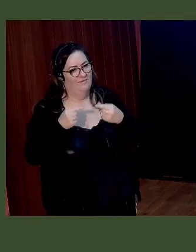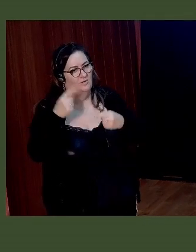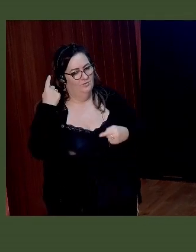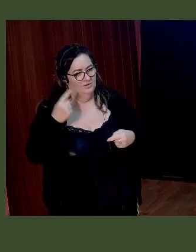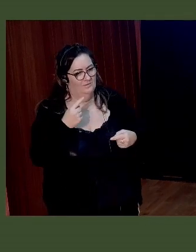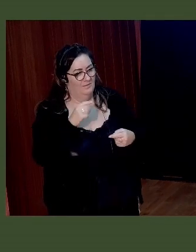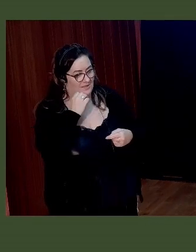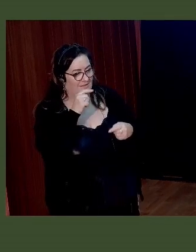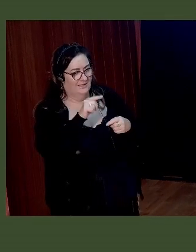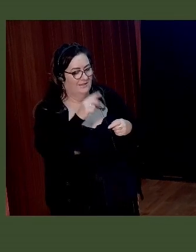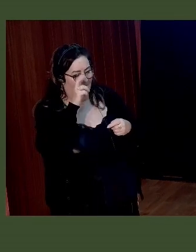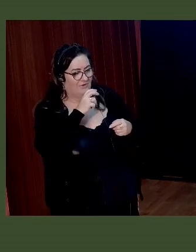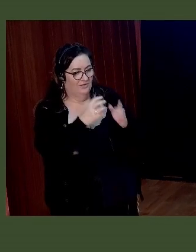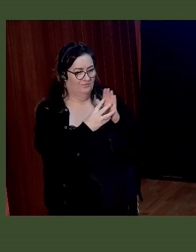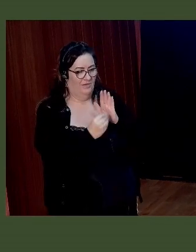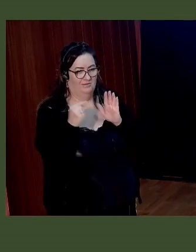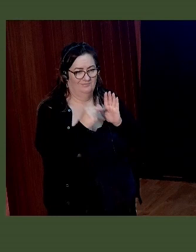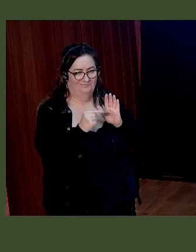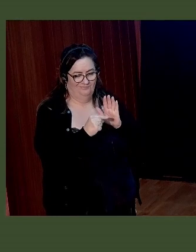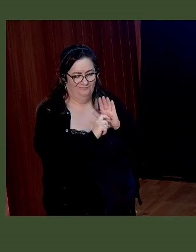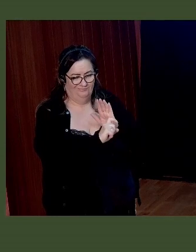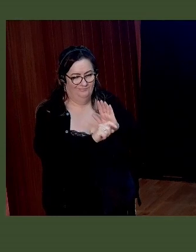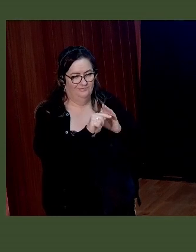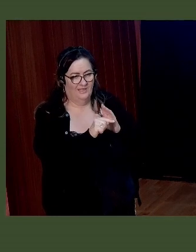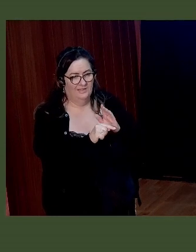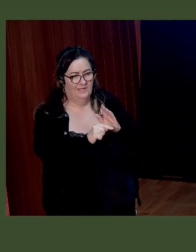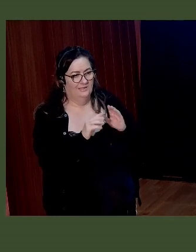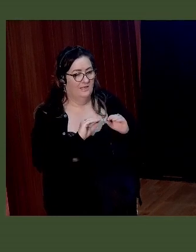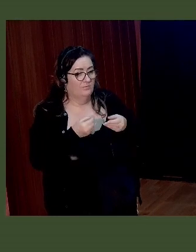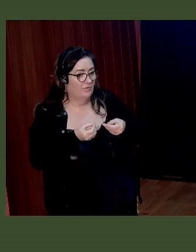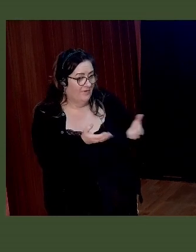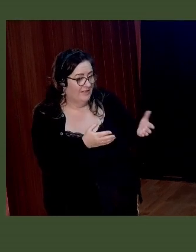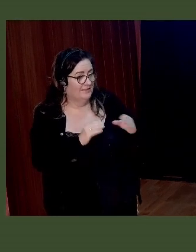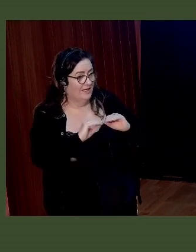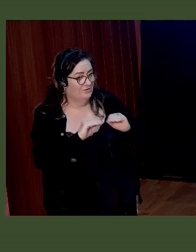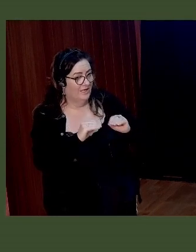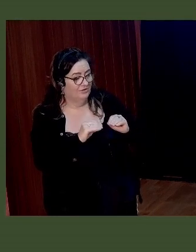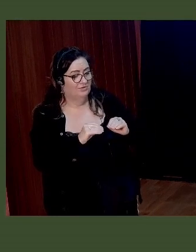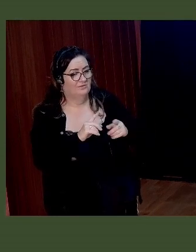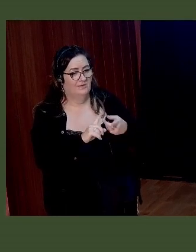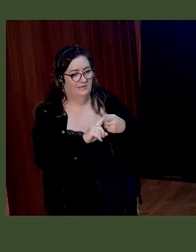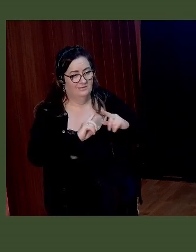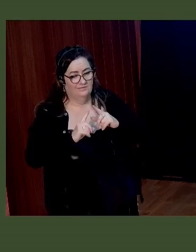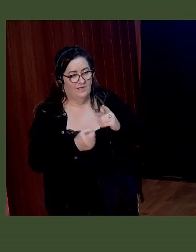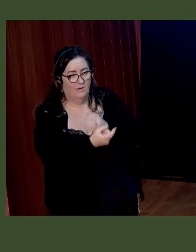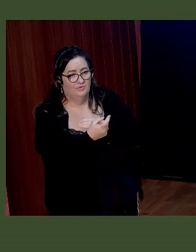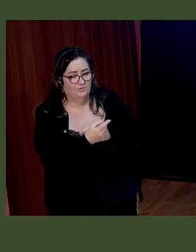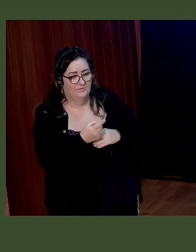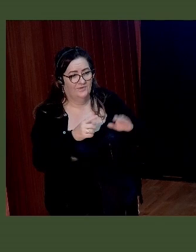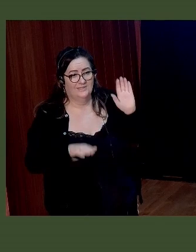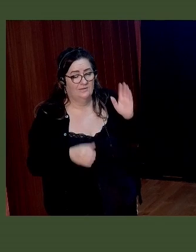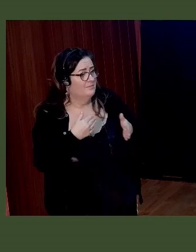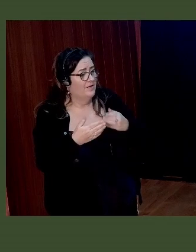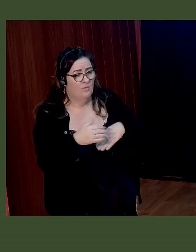state exists, and the state provides educational and economic opportunities to citizens, regardless of where they are